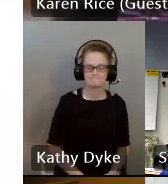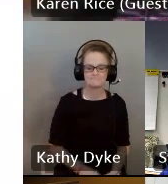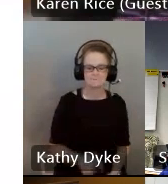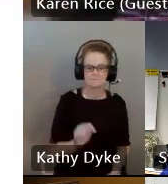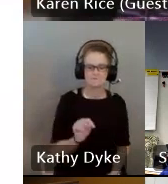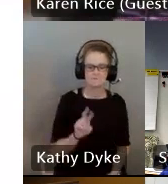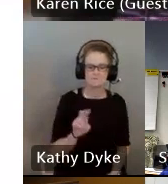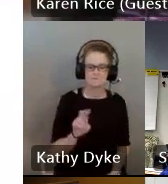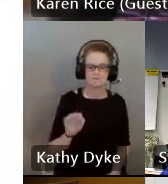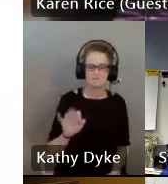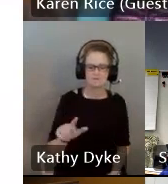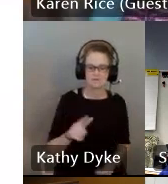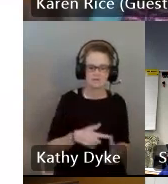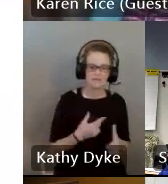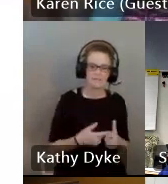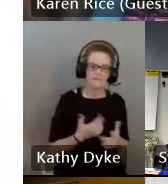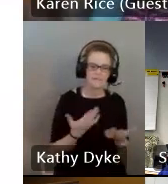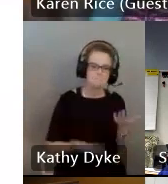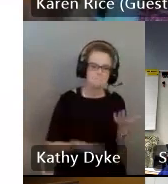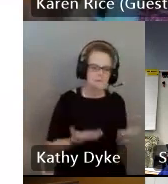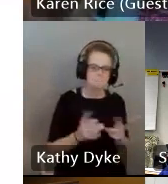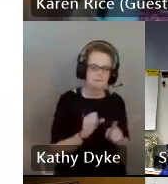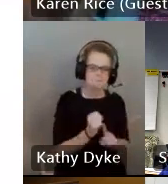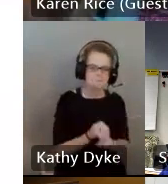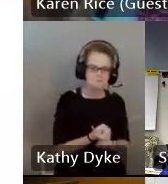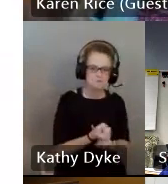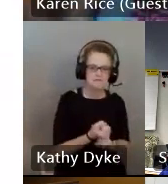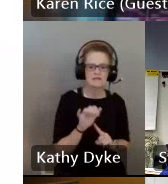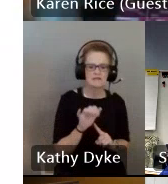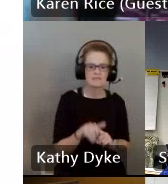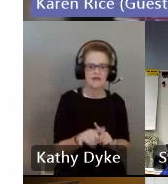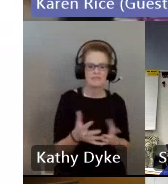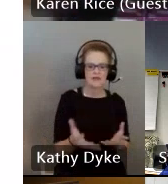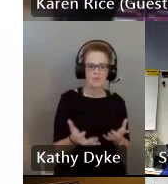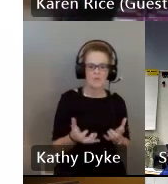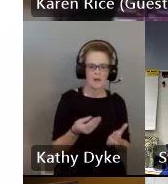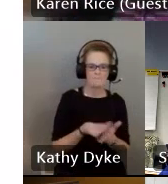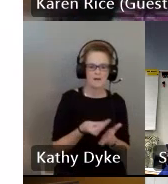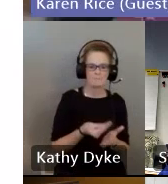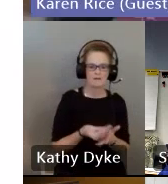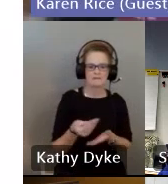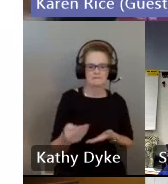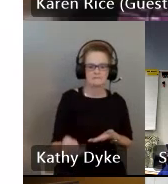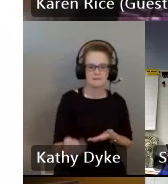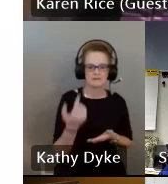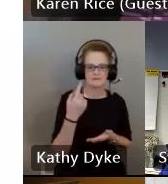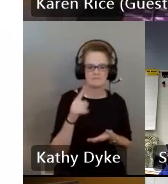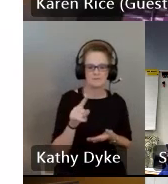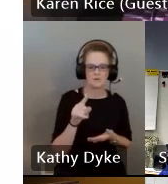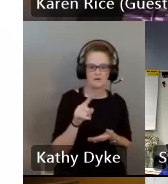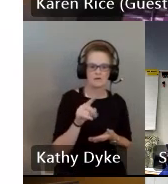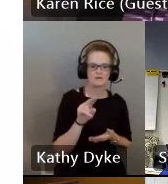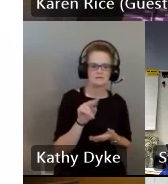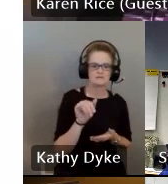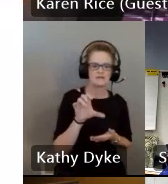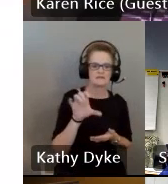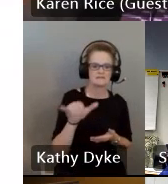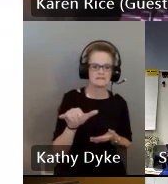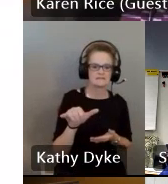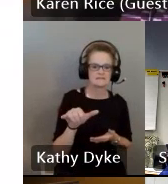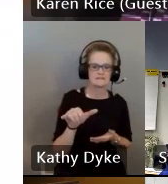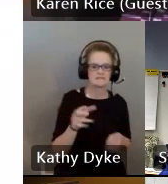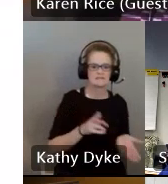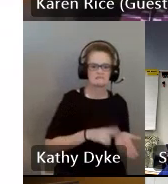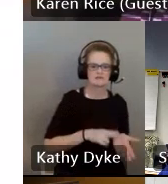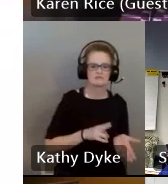we might run up against a situation where they'll want to spend it for NACCE registration, where